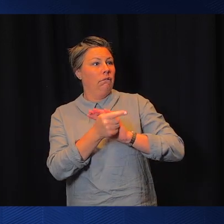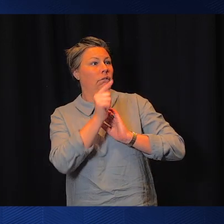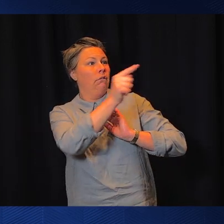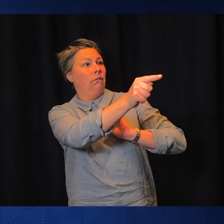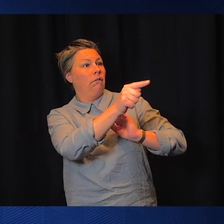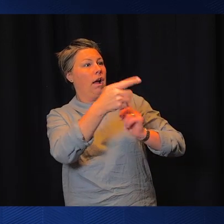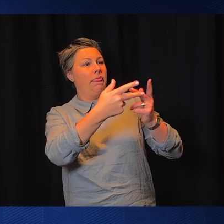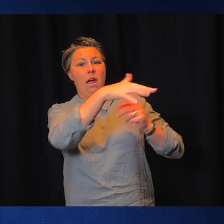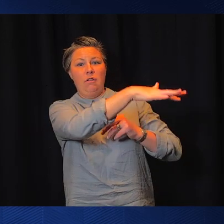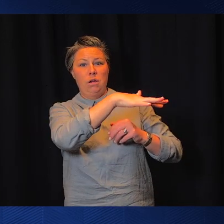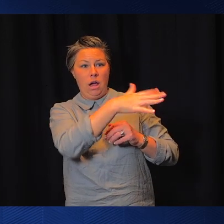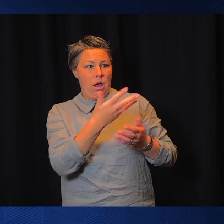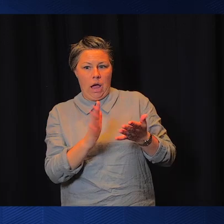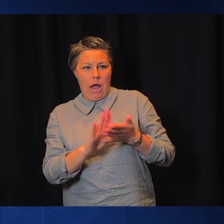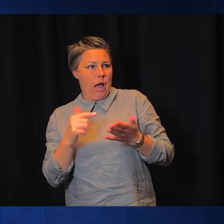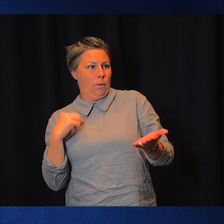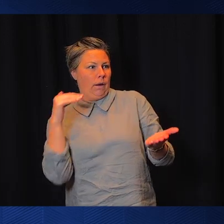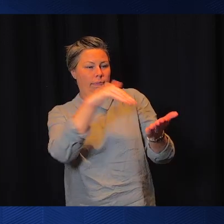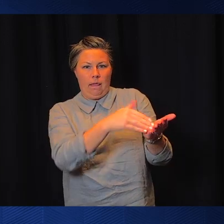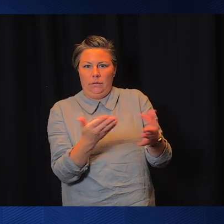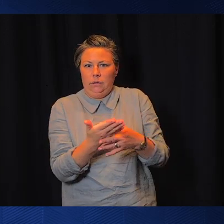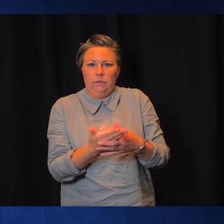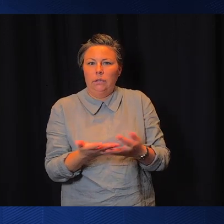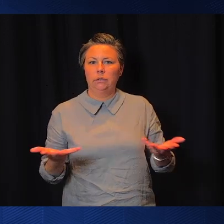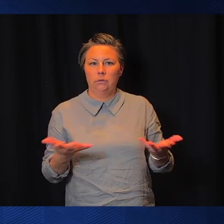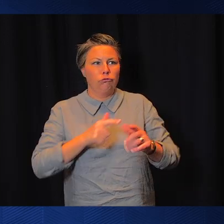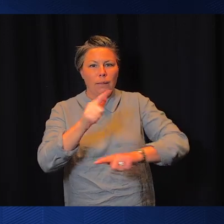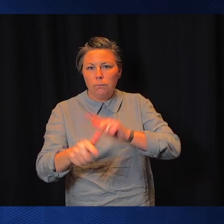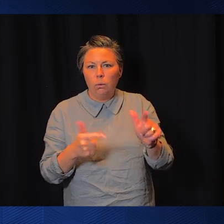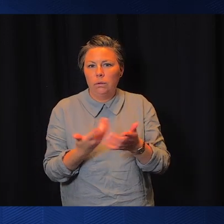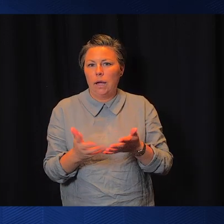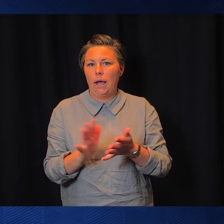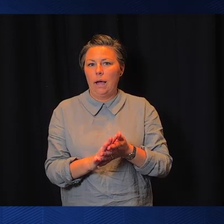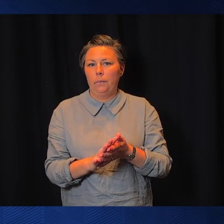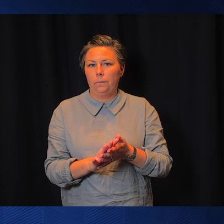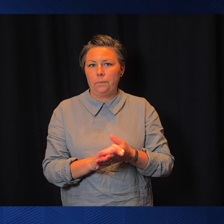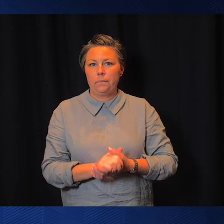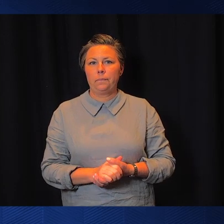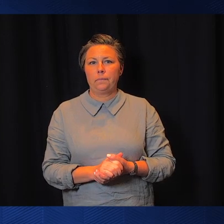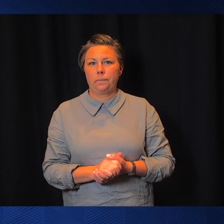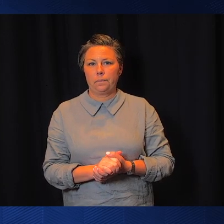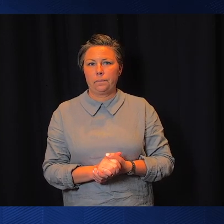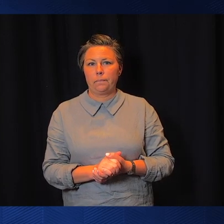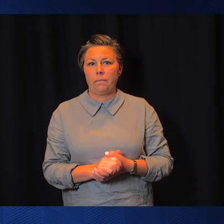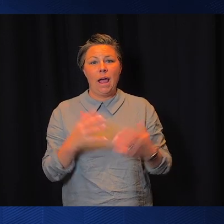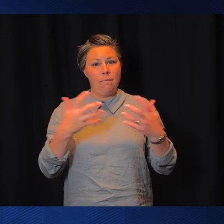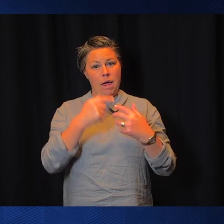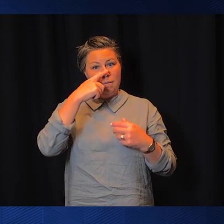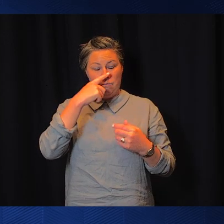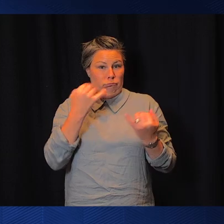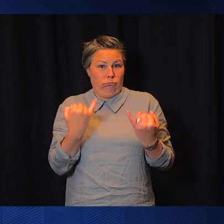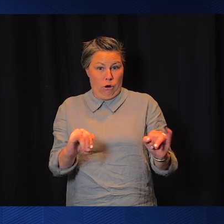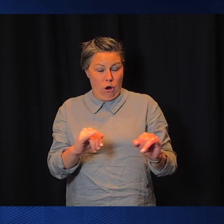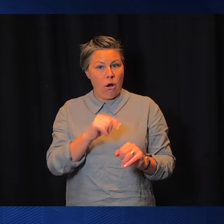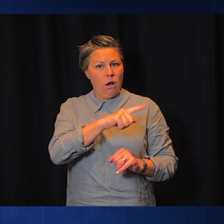and transportation. There is a misconception that persons with disabilities